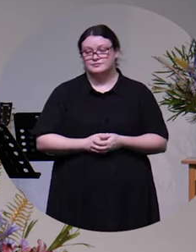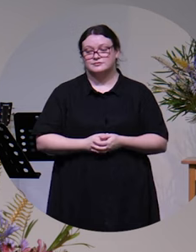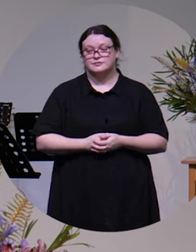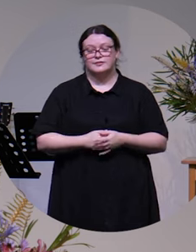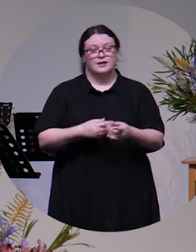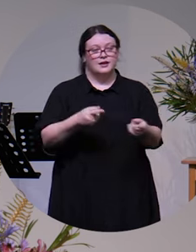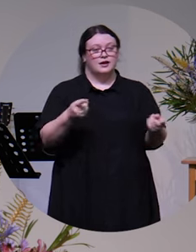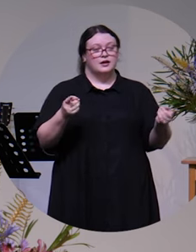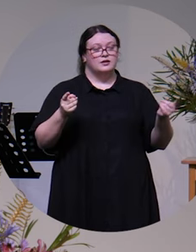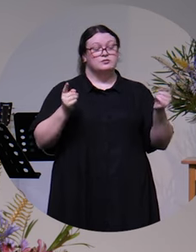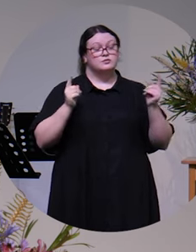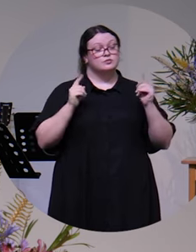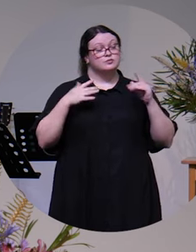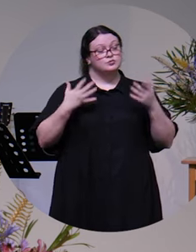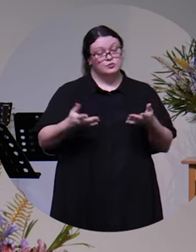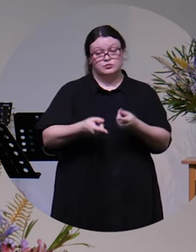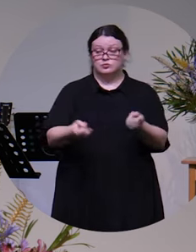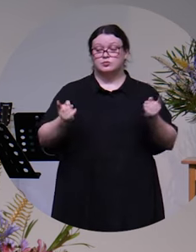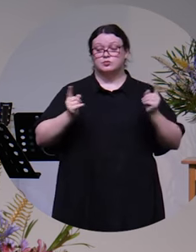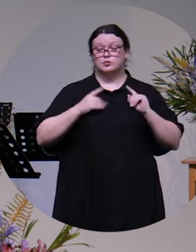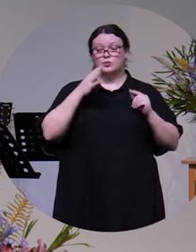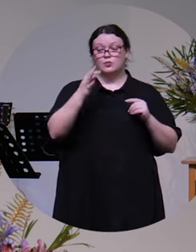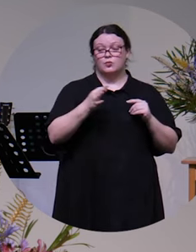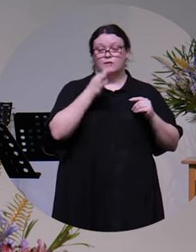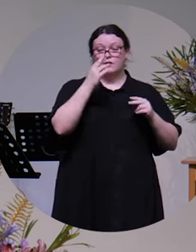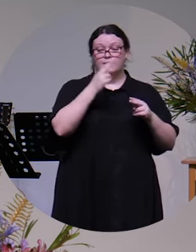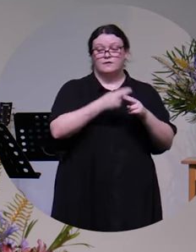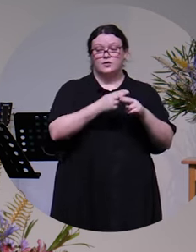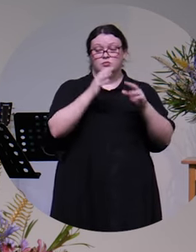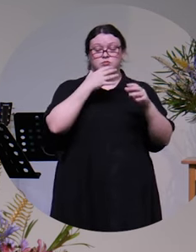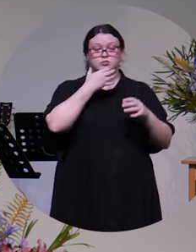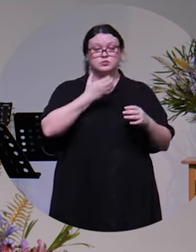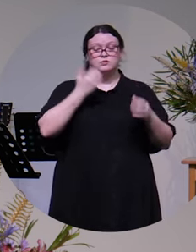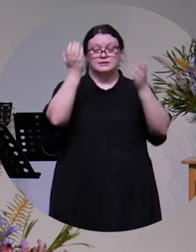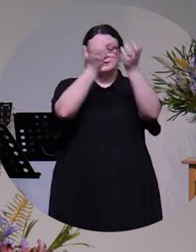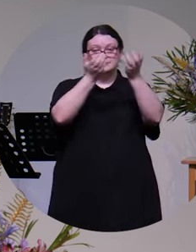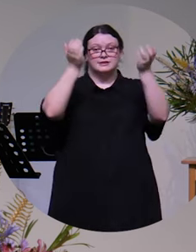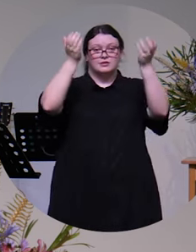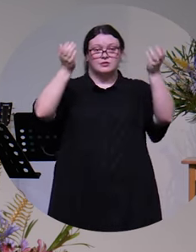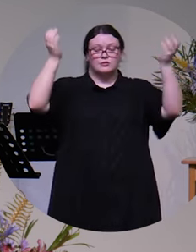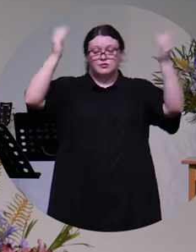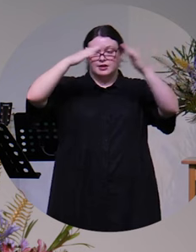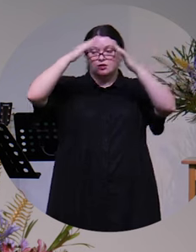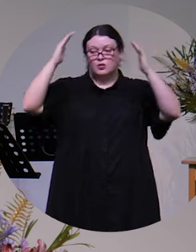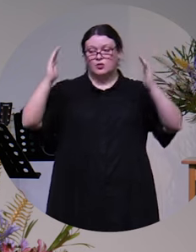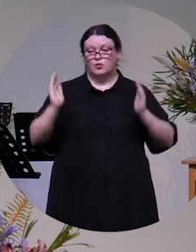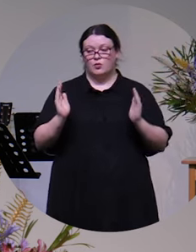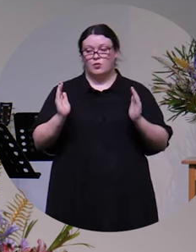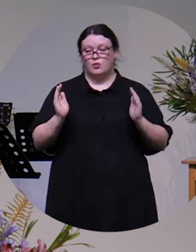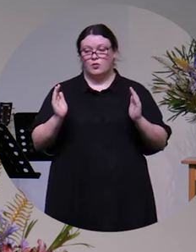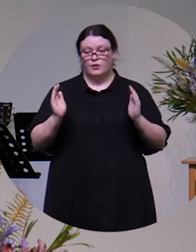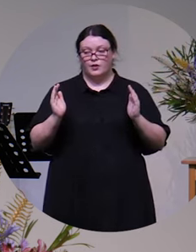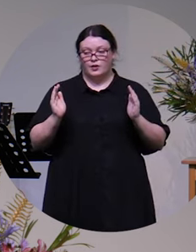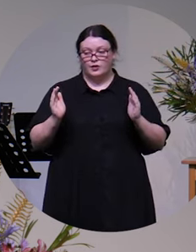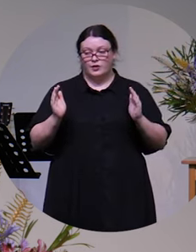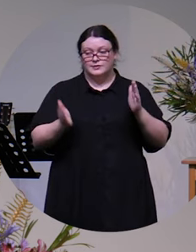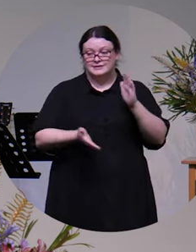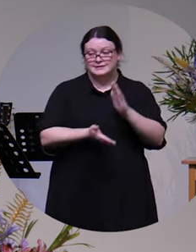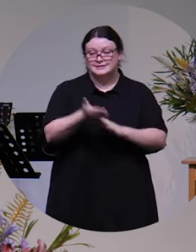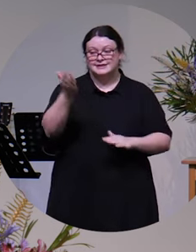Christmas, and as we decorate our homes, send Christmas cards, buy Christmas presents, fill the fridge with good things,